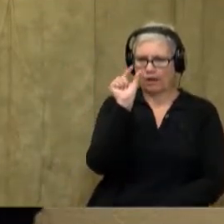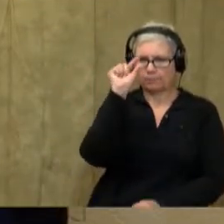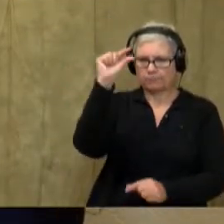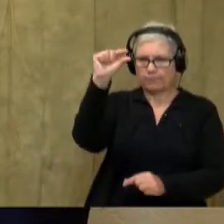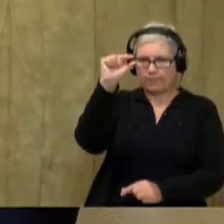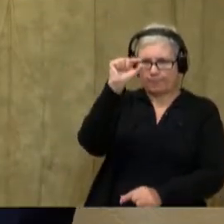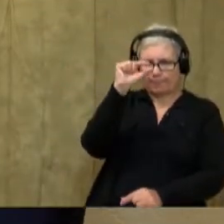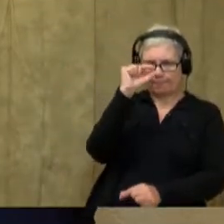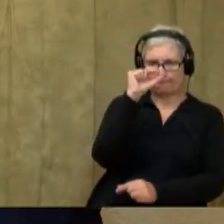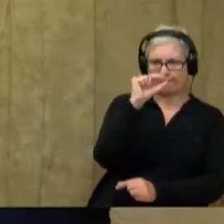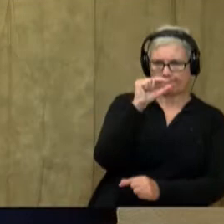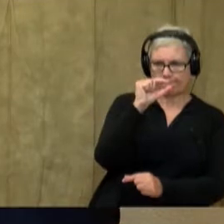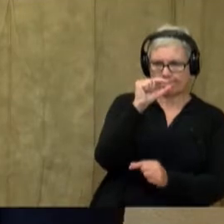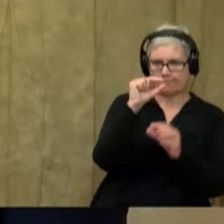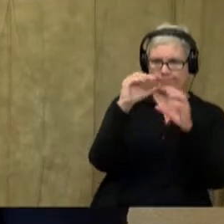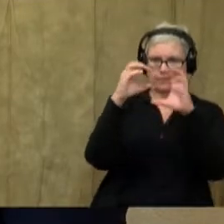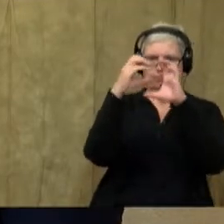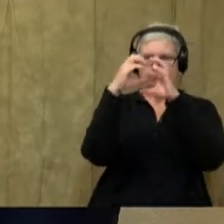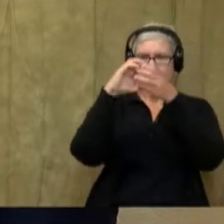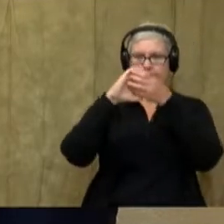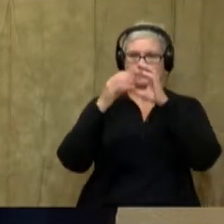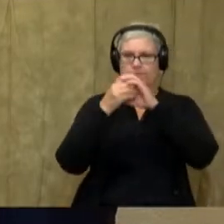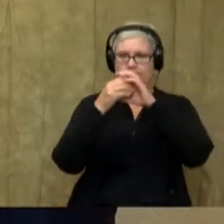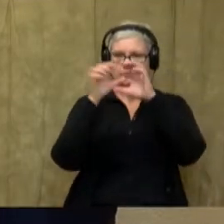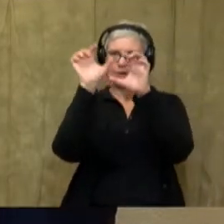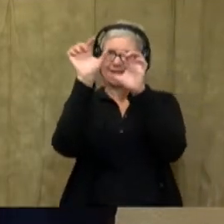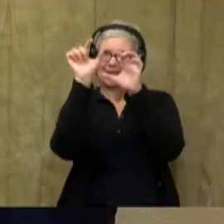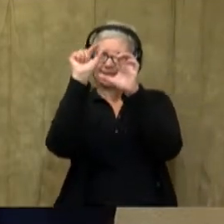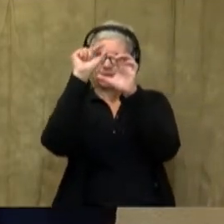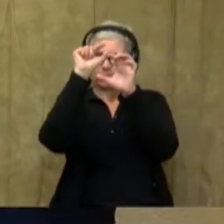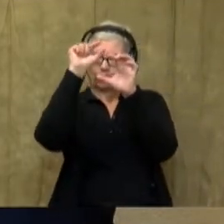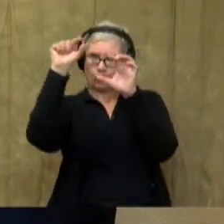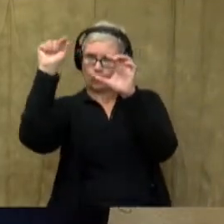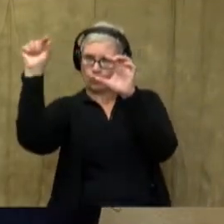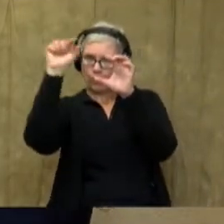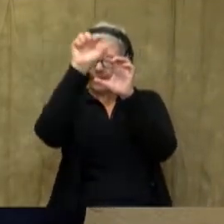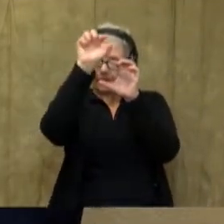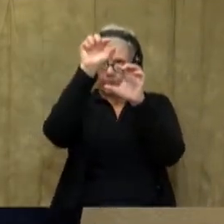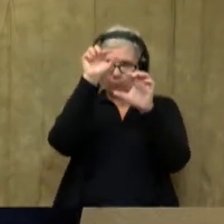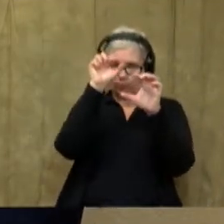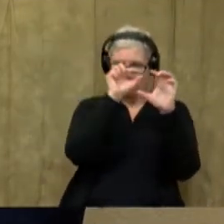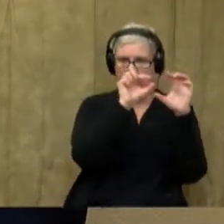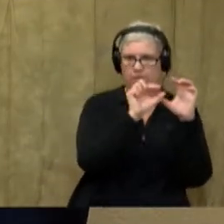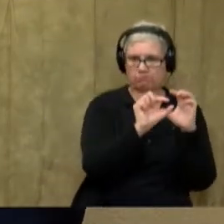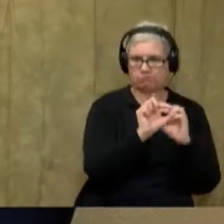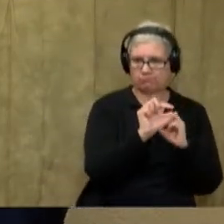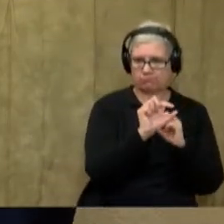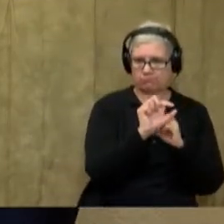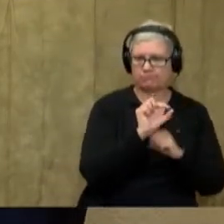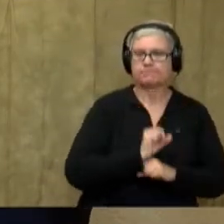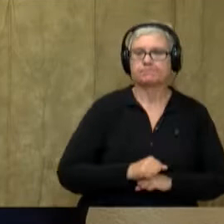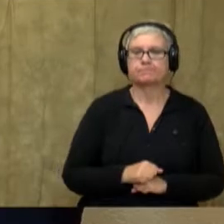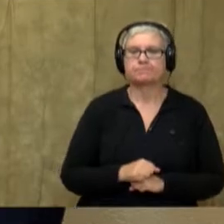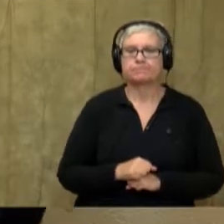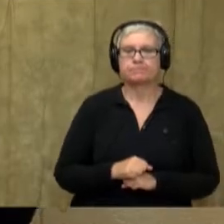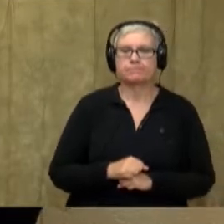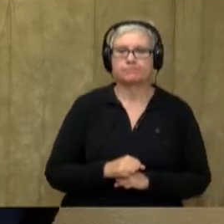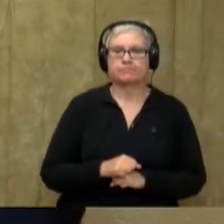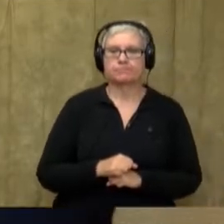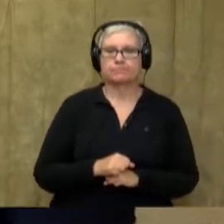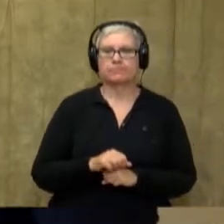see here. And if I'm looking at a Rubik's Cube, it's going to be one of these small individual cubes on the larger Rubik's Cube itself. In